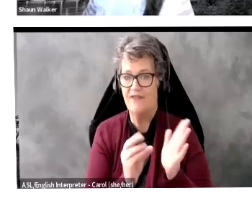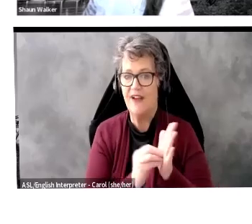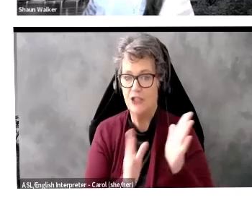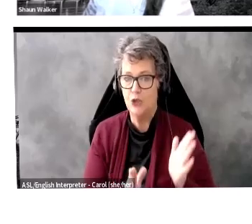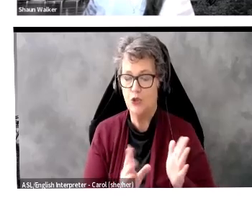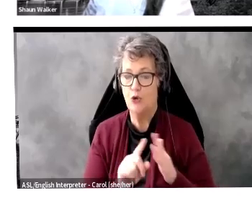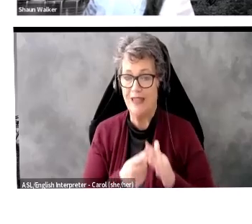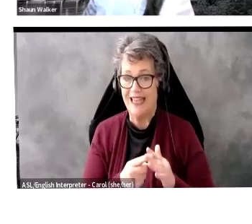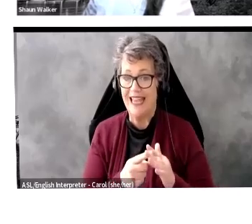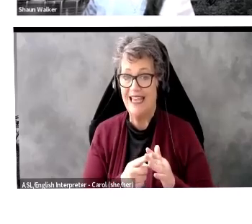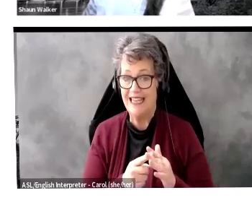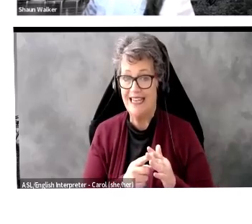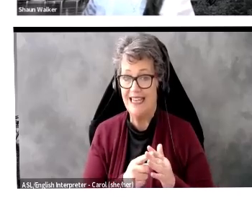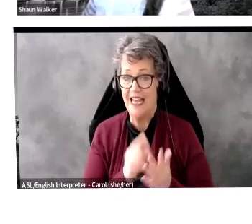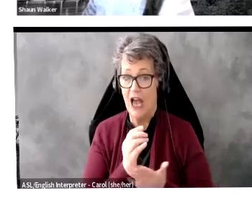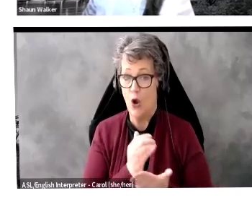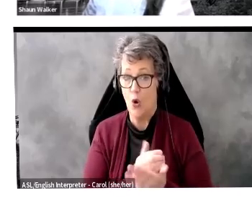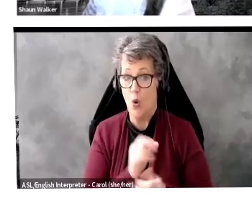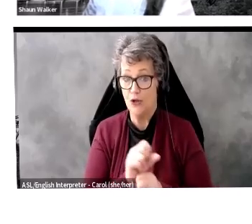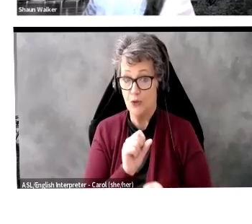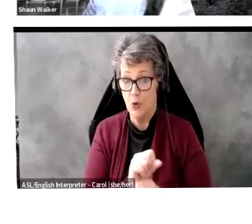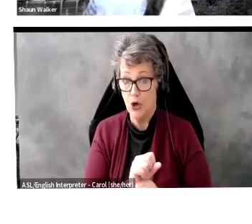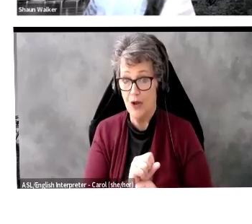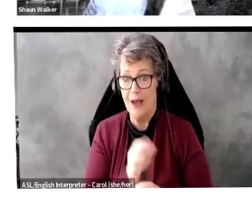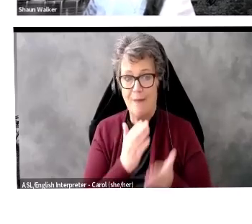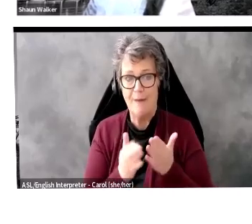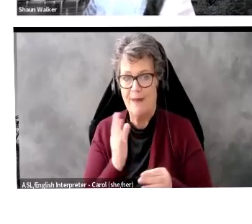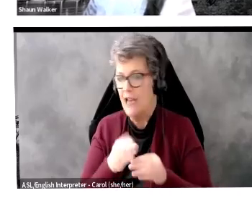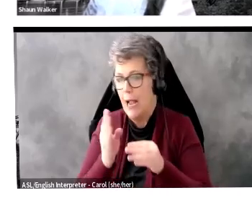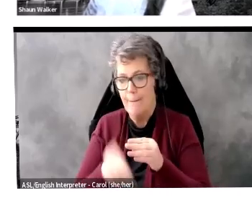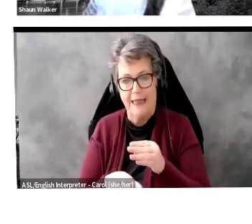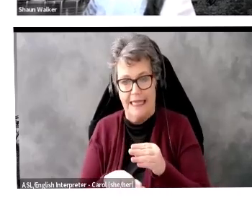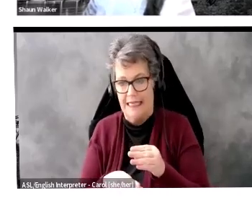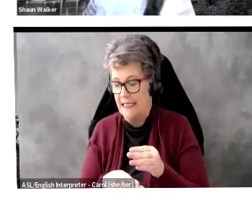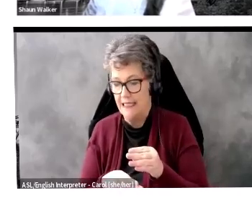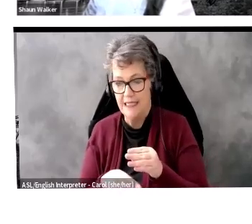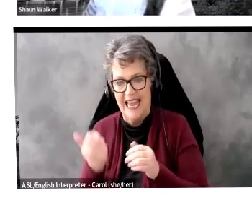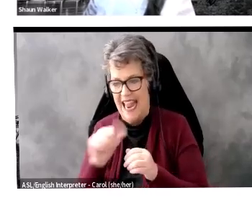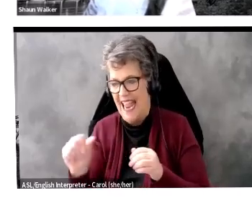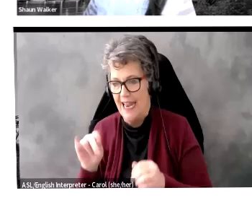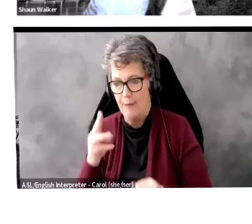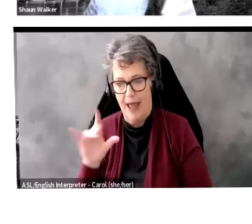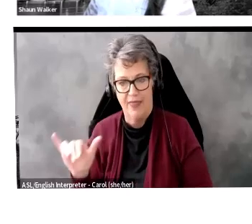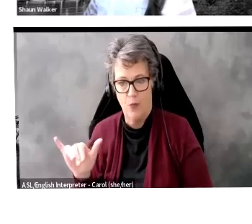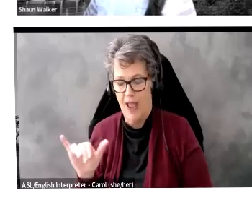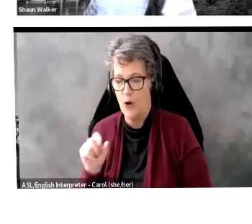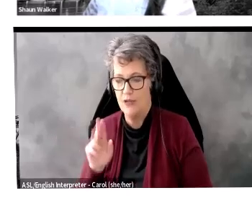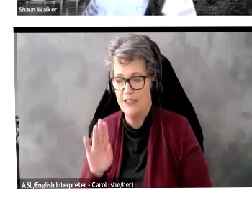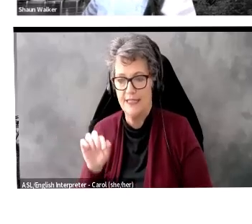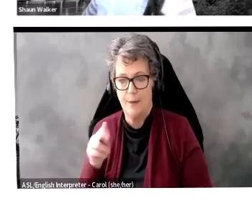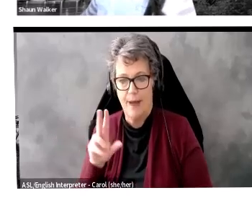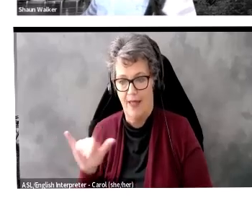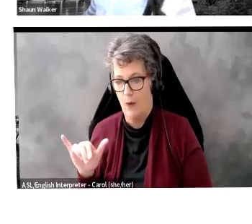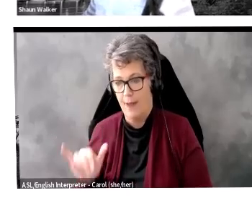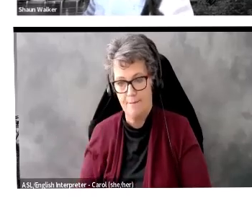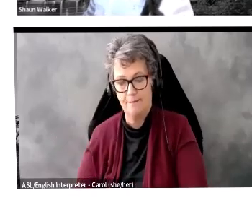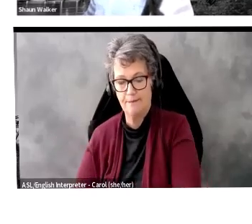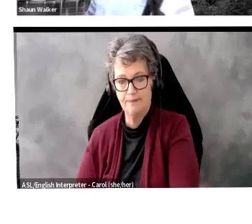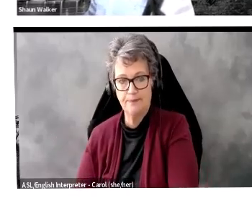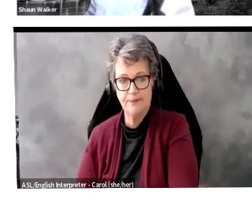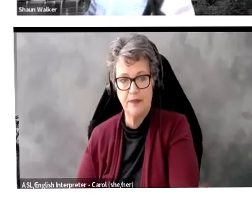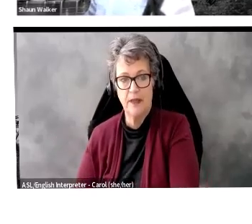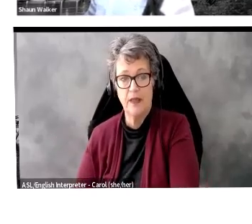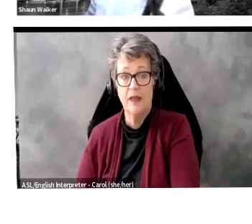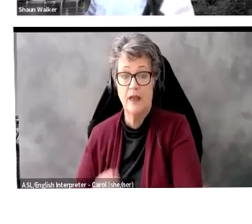who begin CTE coursework, but they may not complete any pathway or sub-pathway sequence.